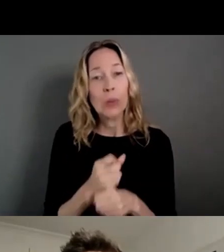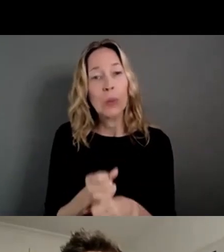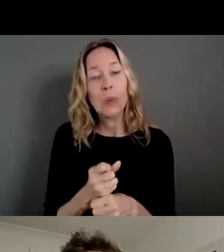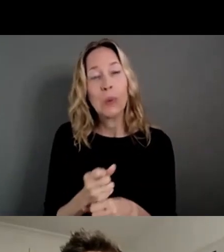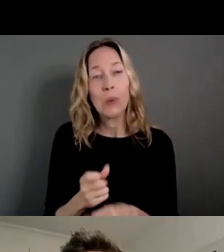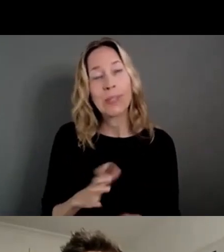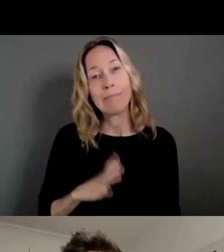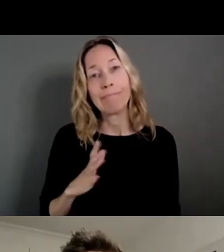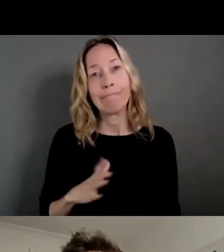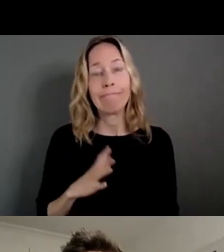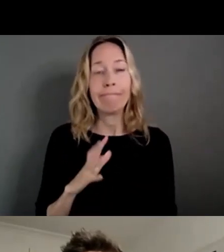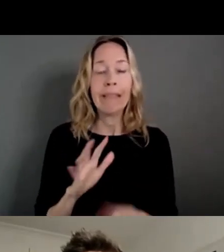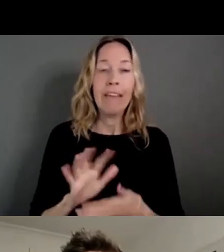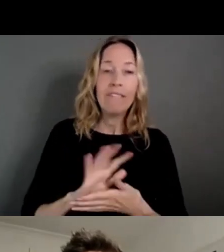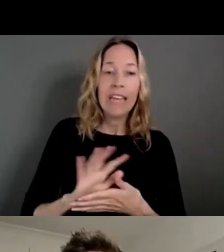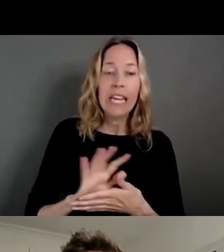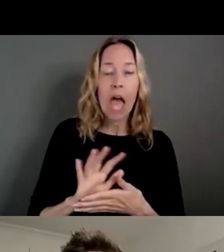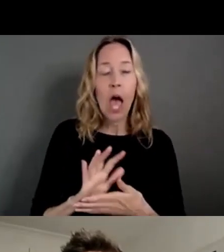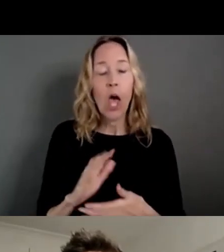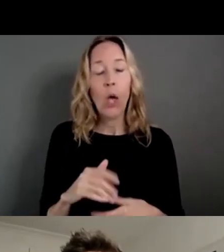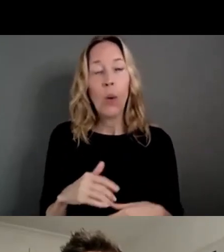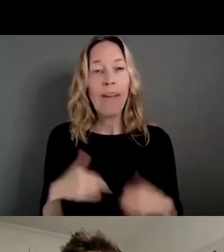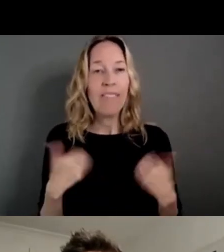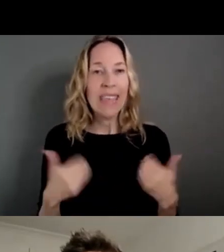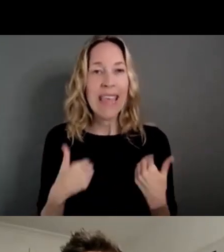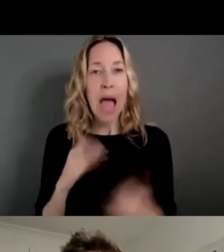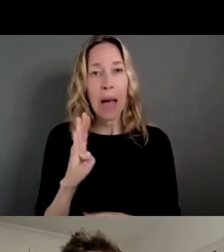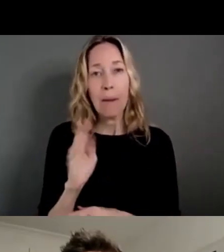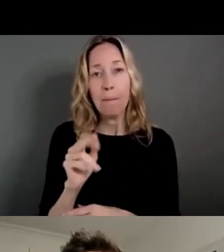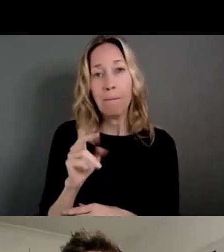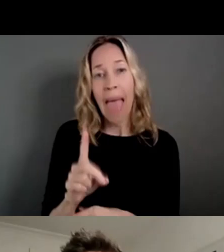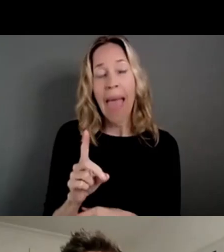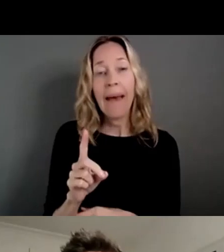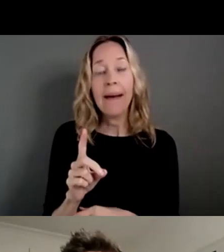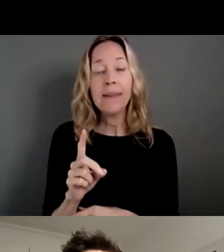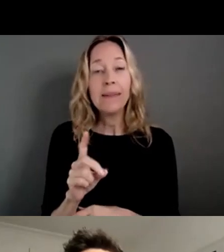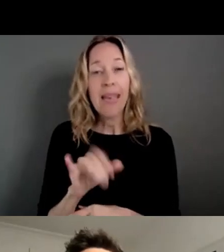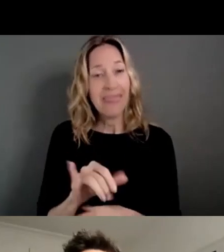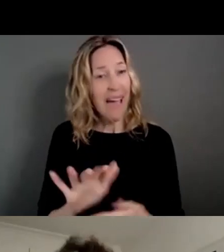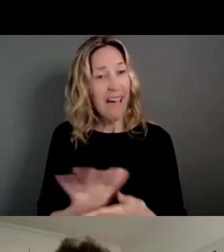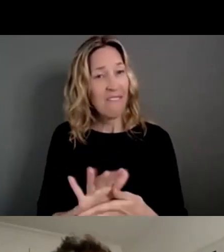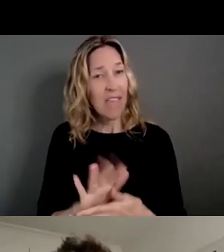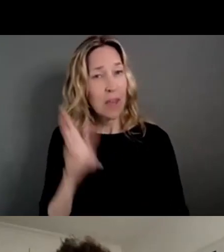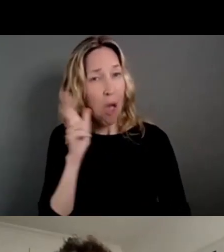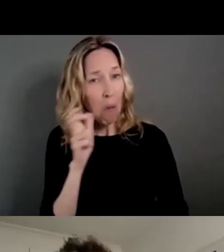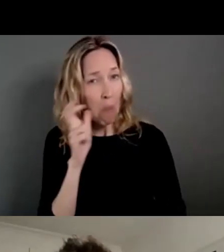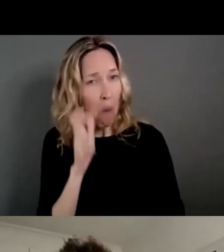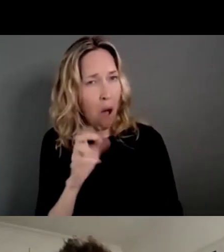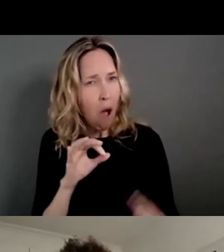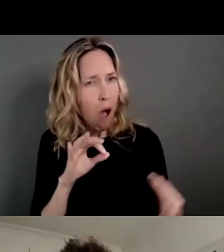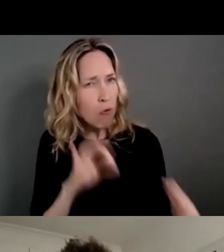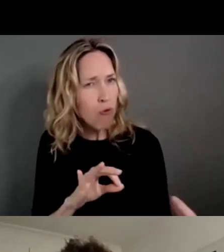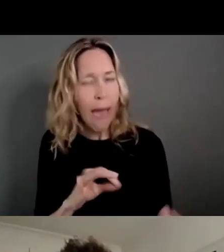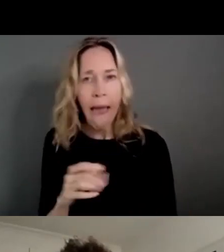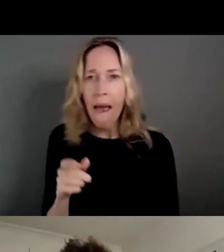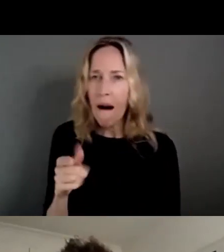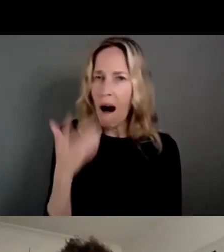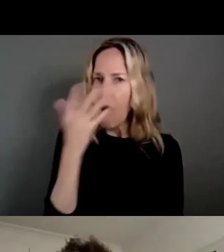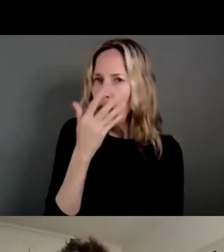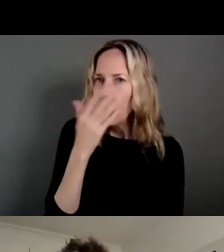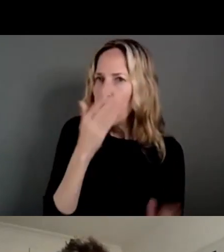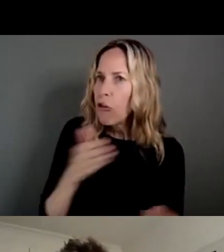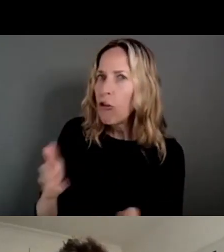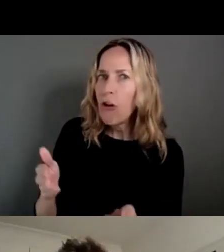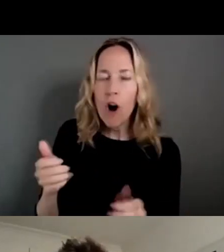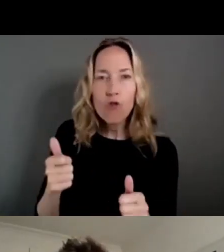video of this young band, and it sounded great and they looked great. And then I went down and saw them and